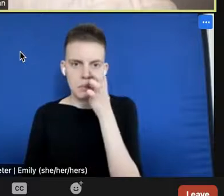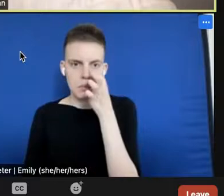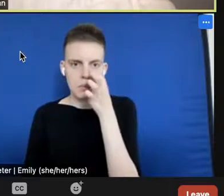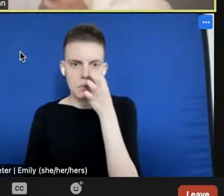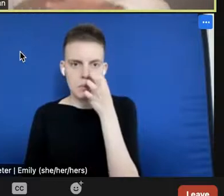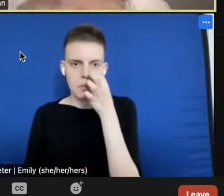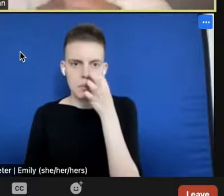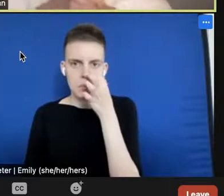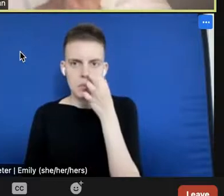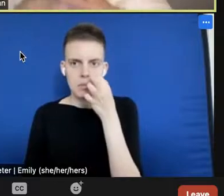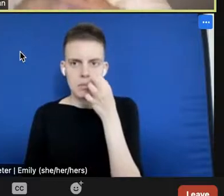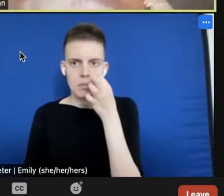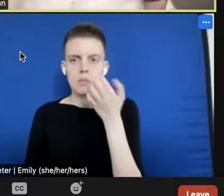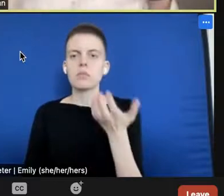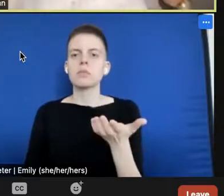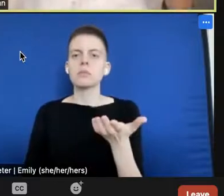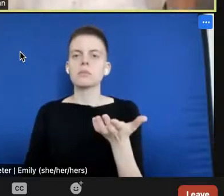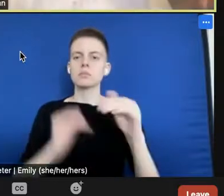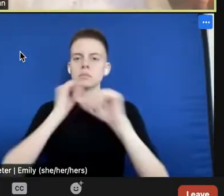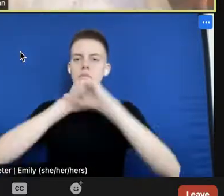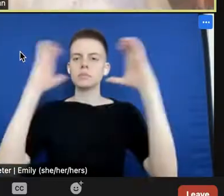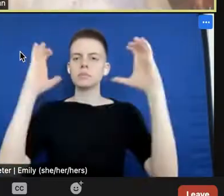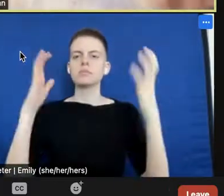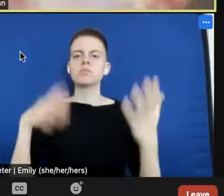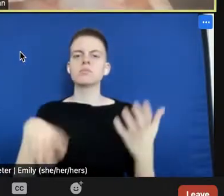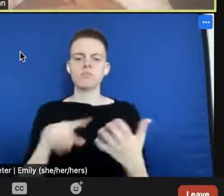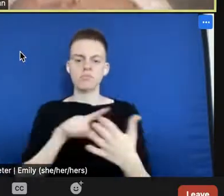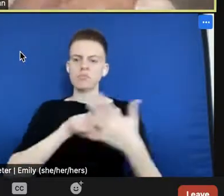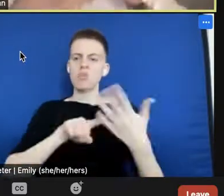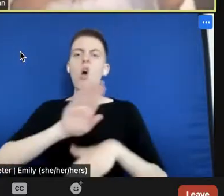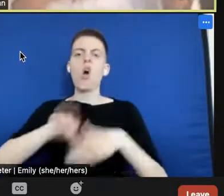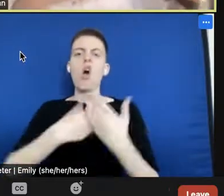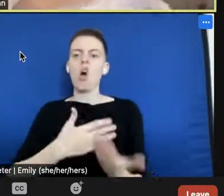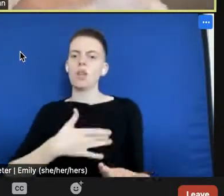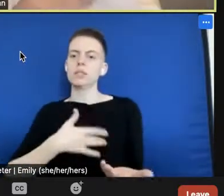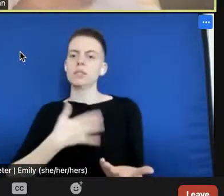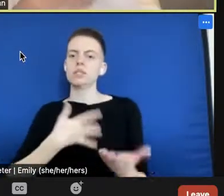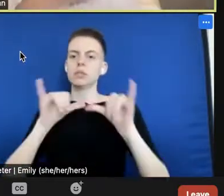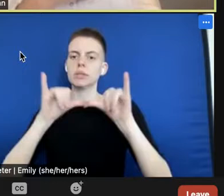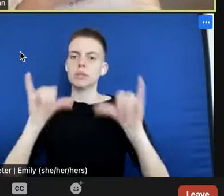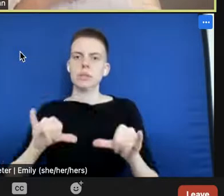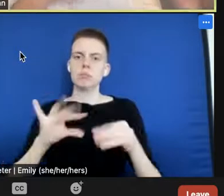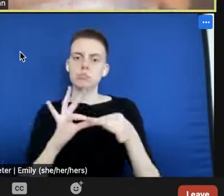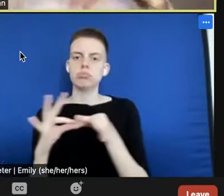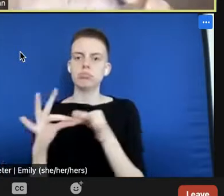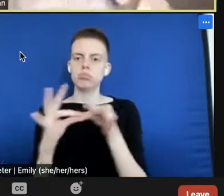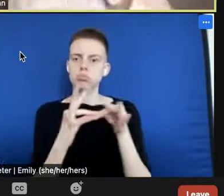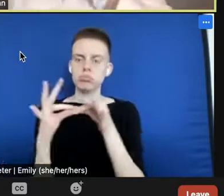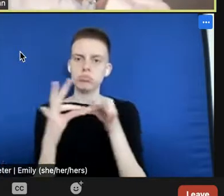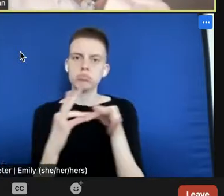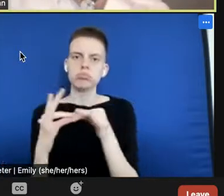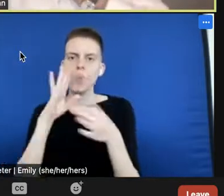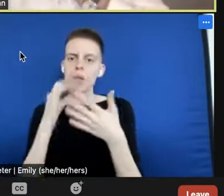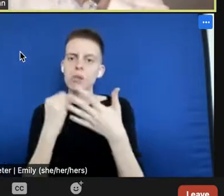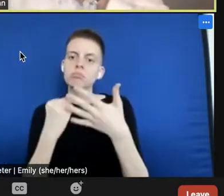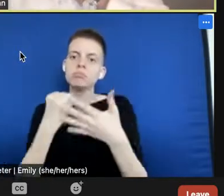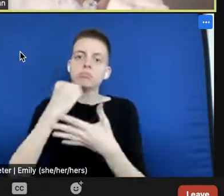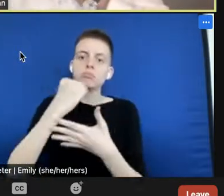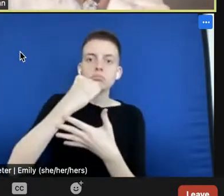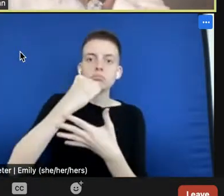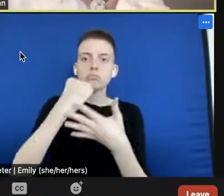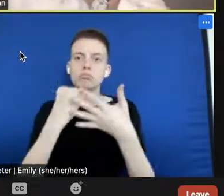as a supportive partnership between all the sensory systems, sometimes one thing's going to play a lead role,